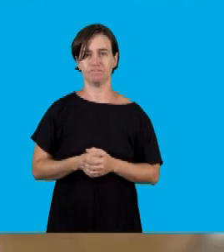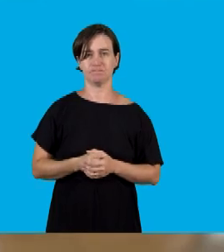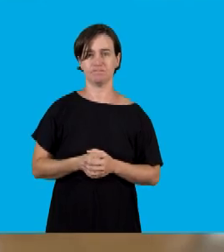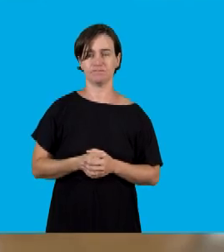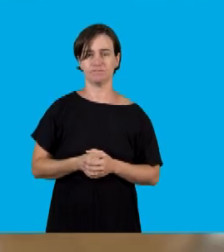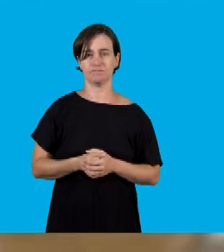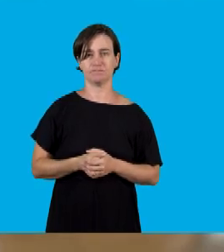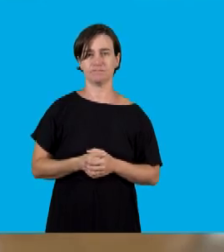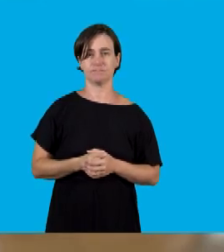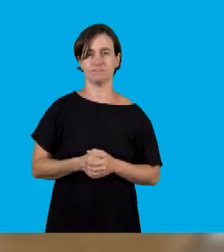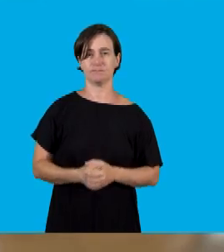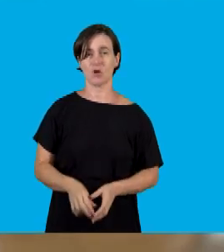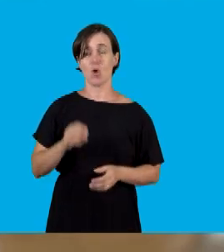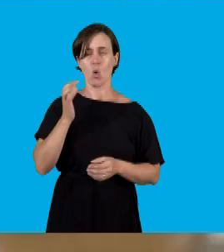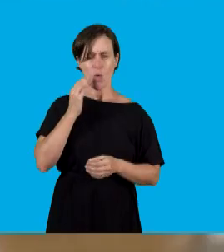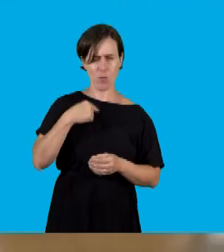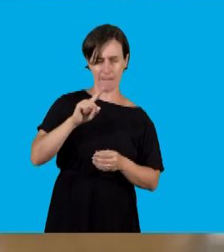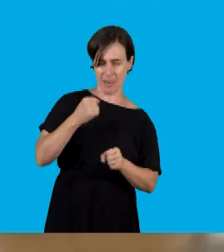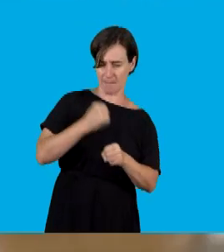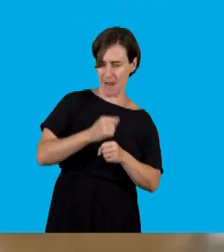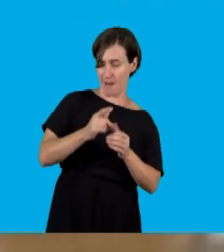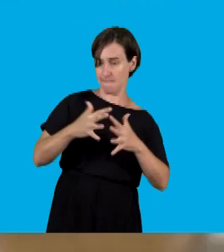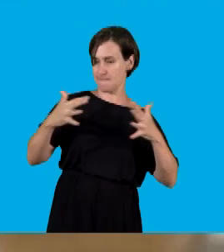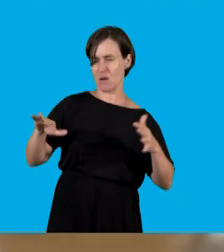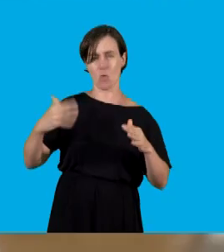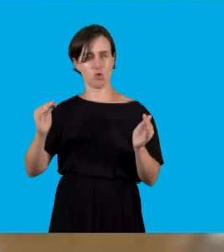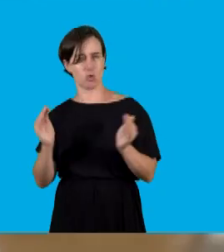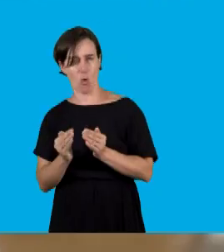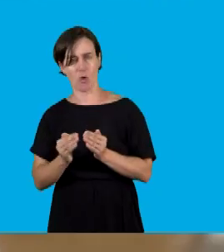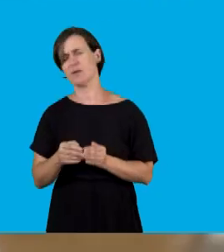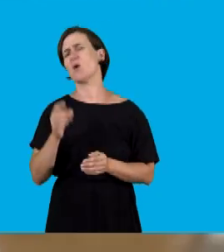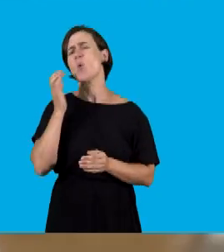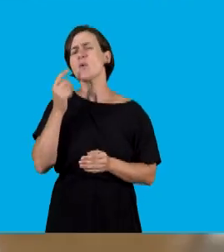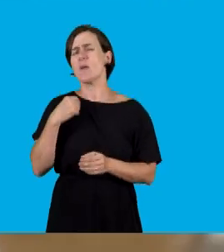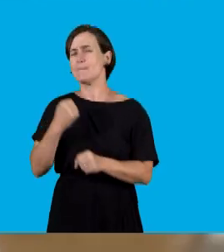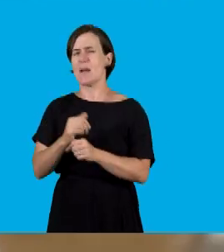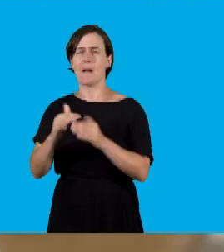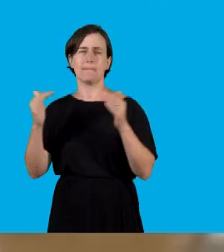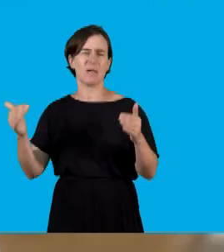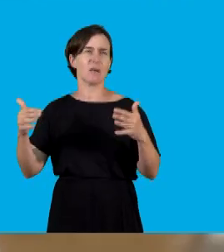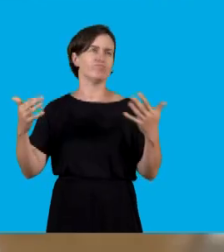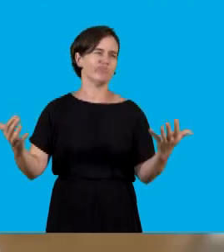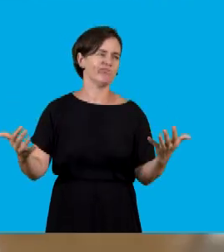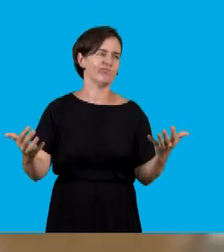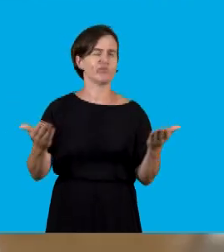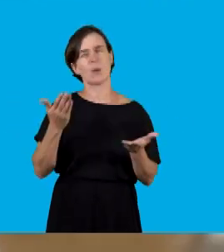it by 30 times more. So when are we enlarging and when are we reducing? When we are enlarging, this is basically when, let's say you